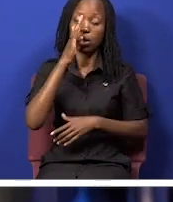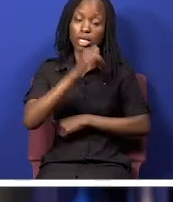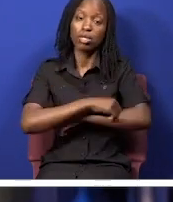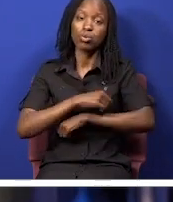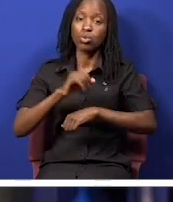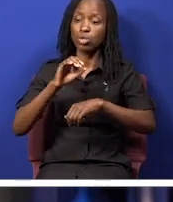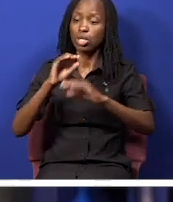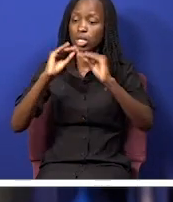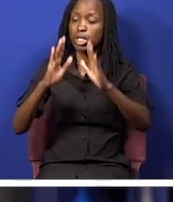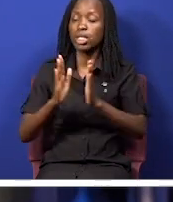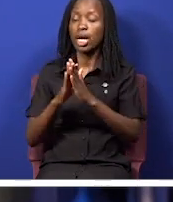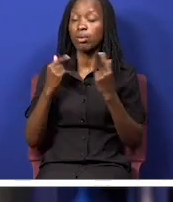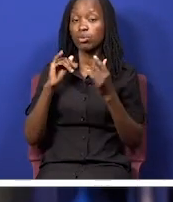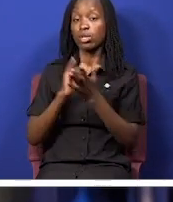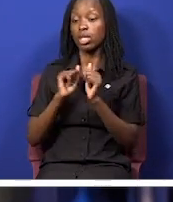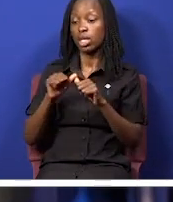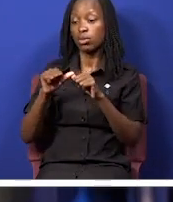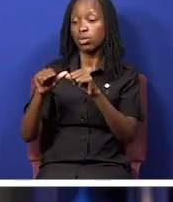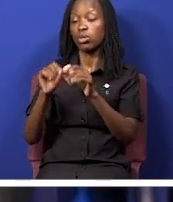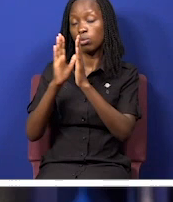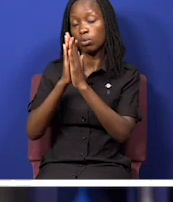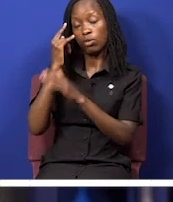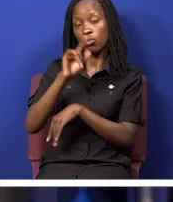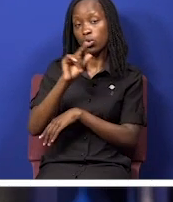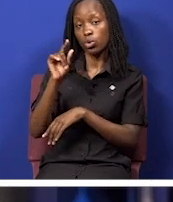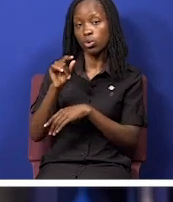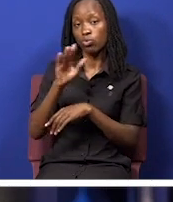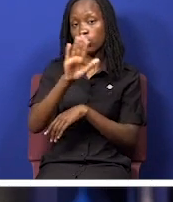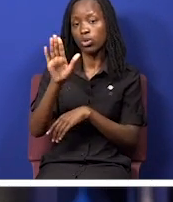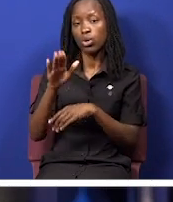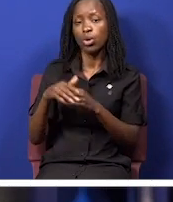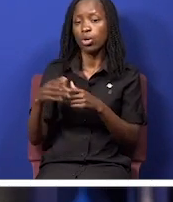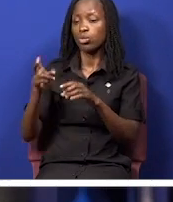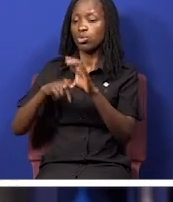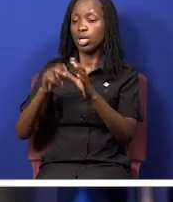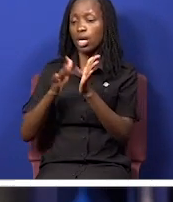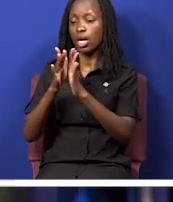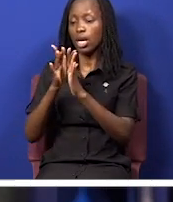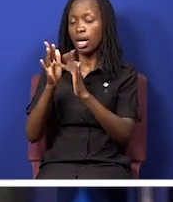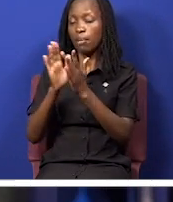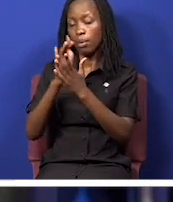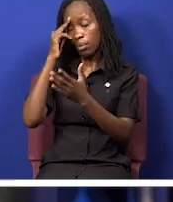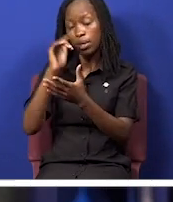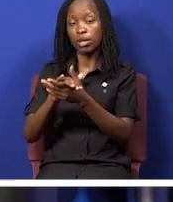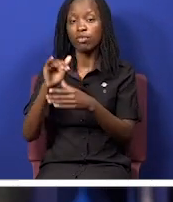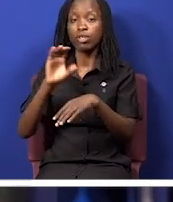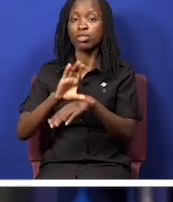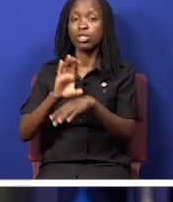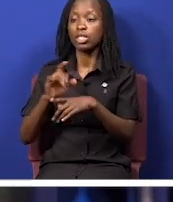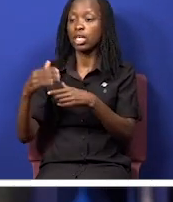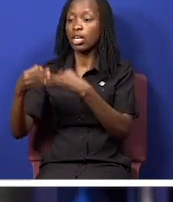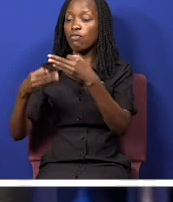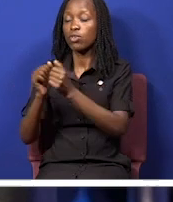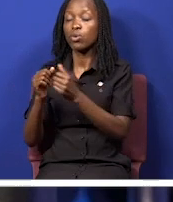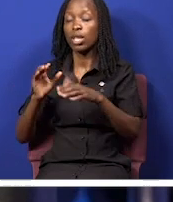school teacher and pastor so that they may continue praying for you. Join a Bible-believing church near you and fellowship